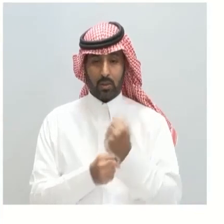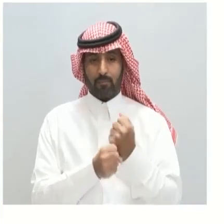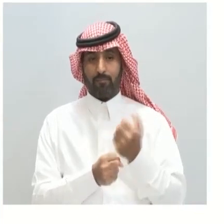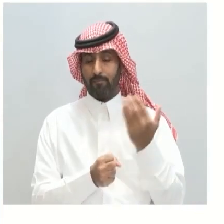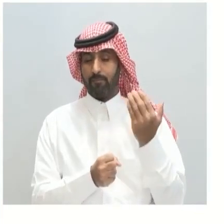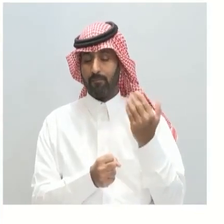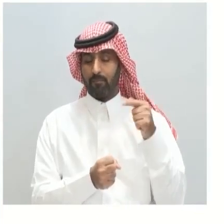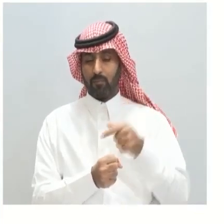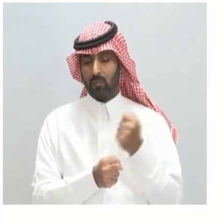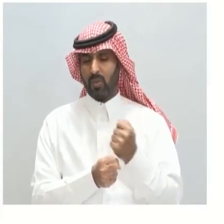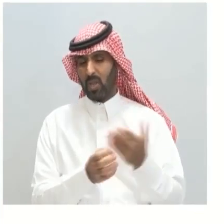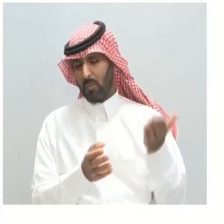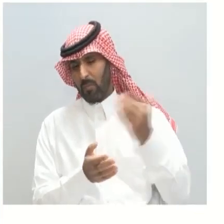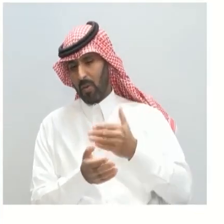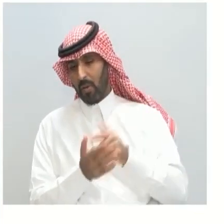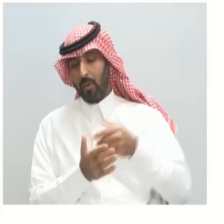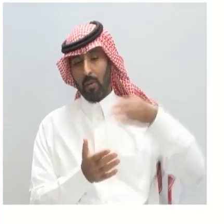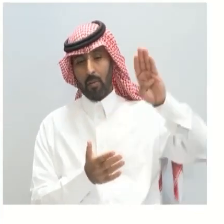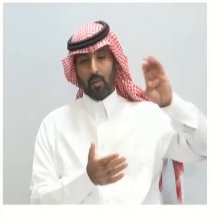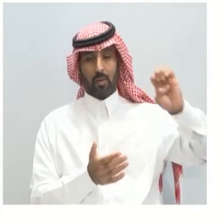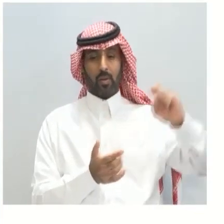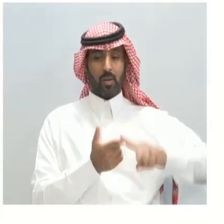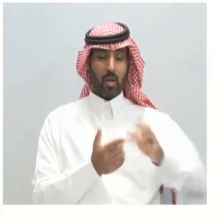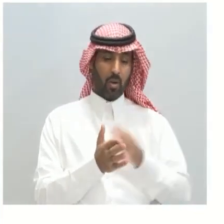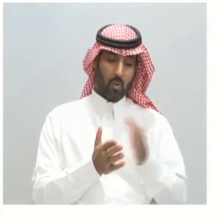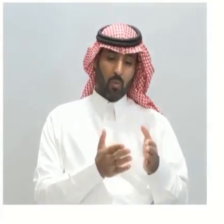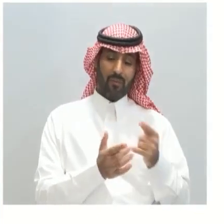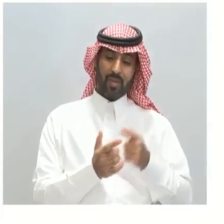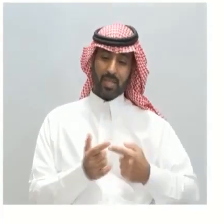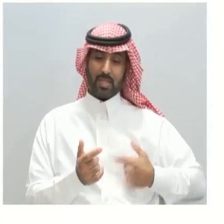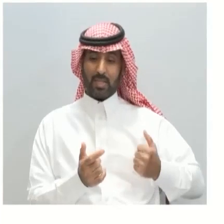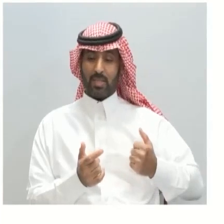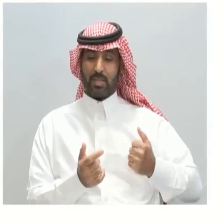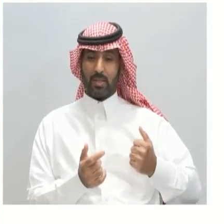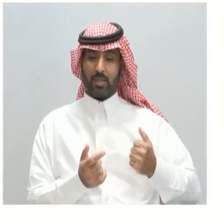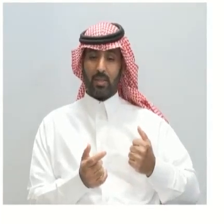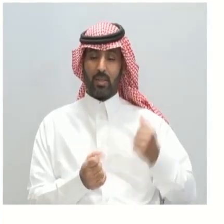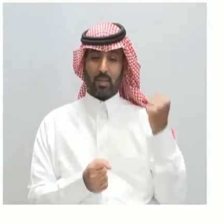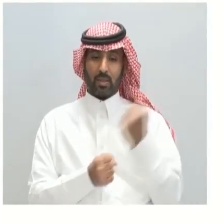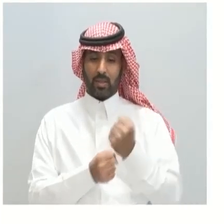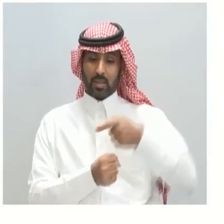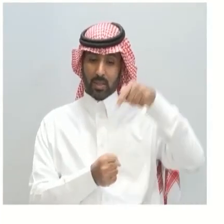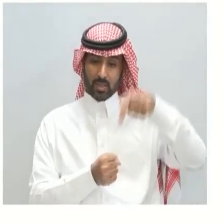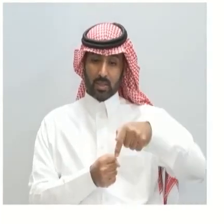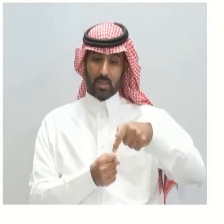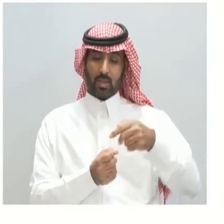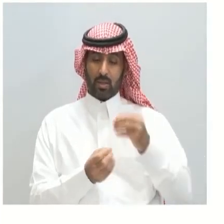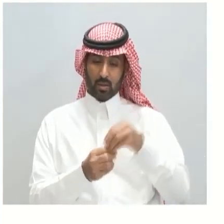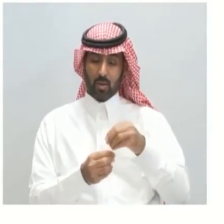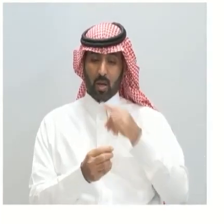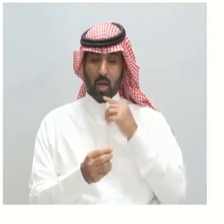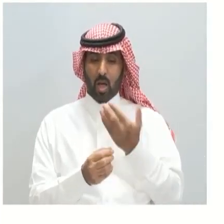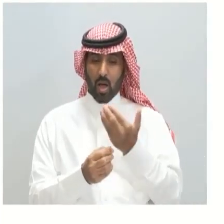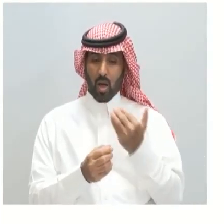can appear after be or in front of nouns. Again, can appear in front